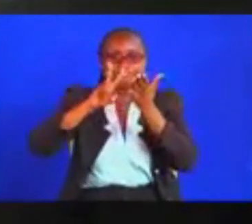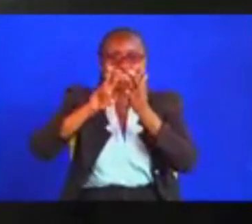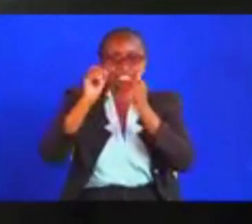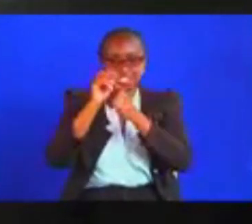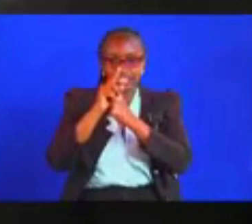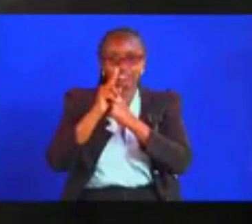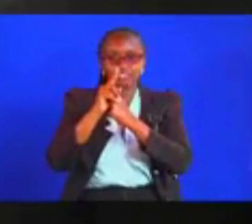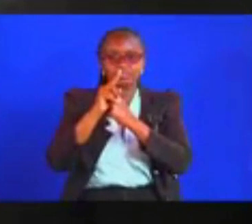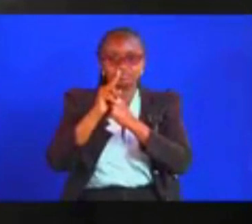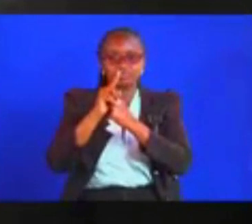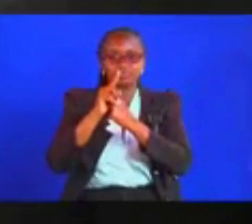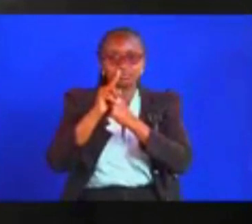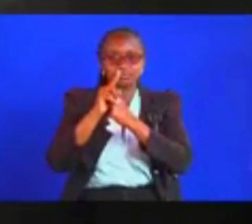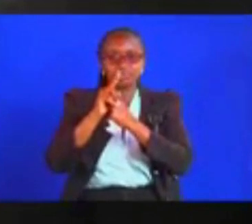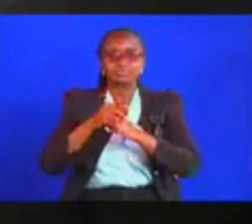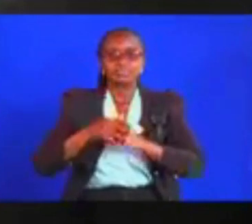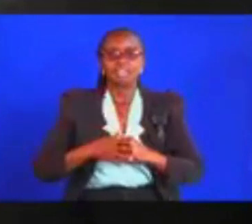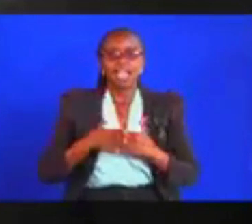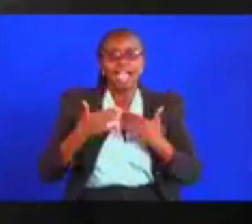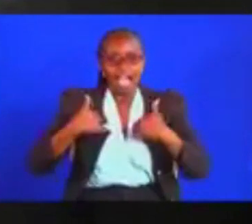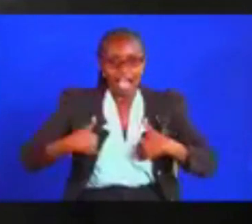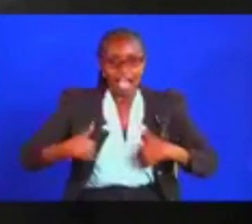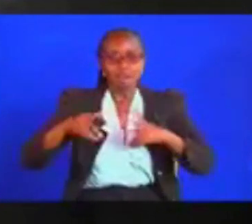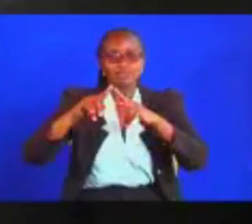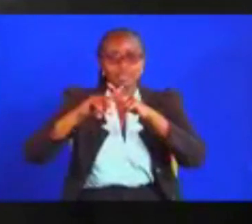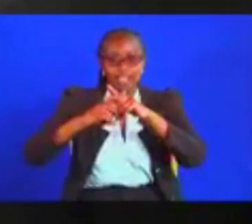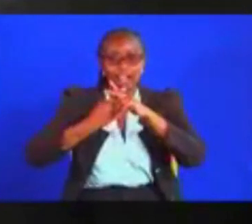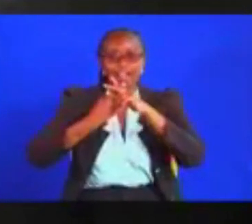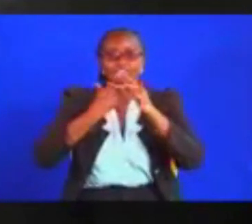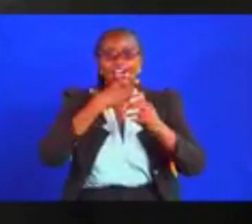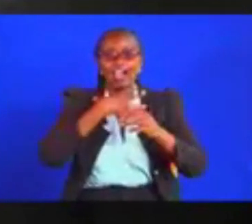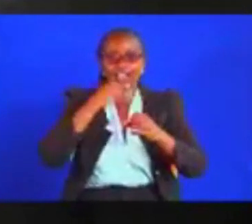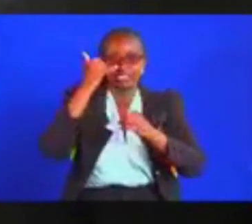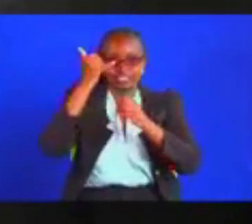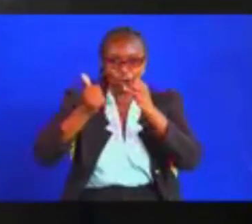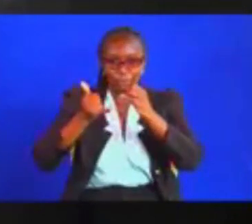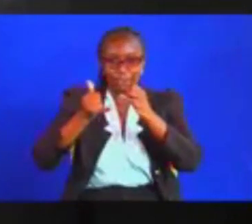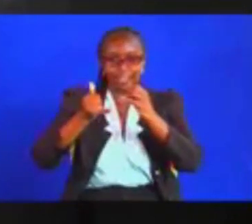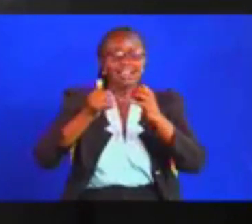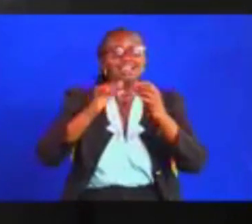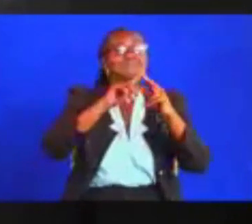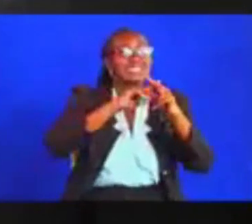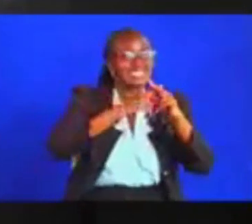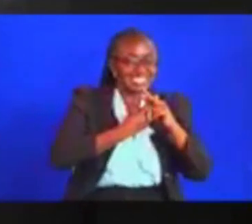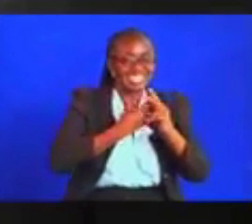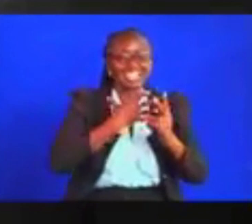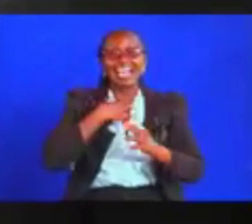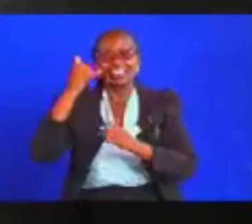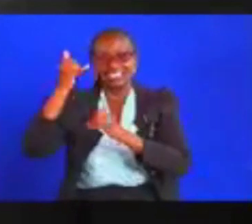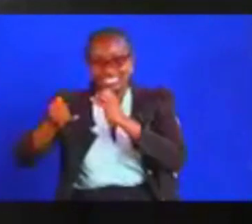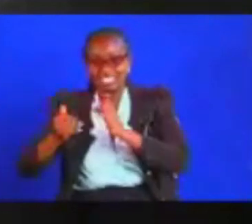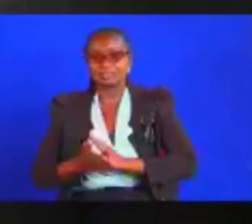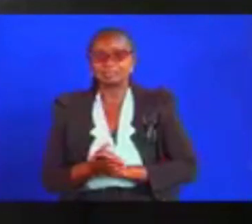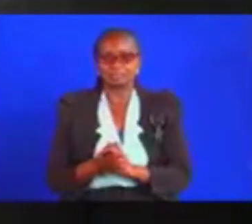also. I am Alpha, Omega, beginning and the